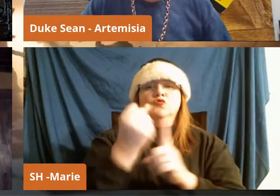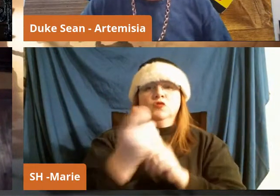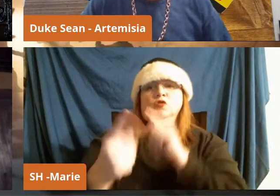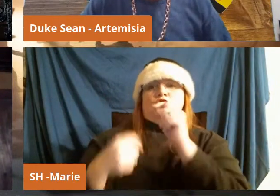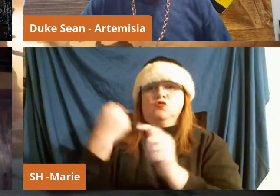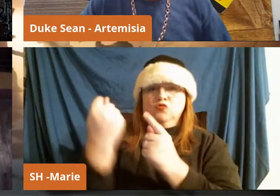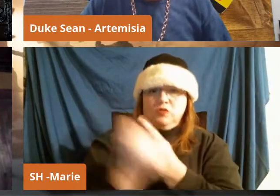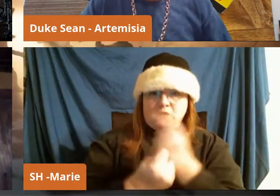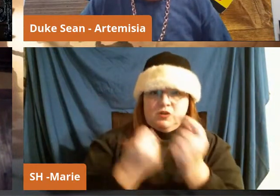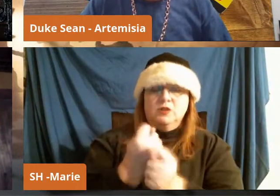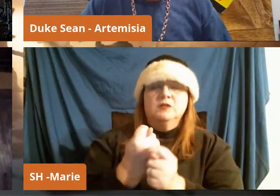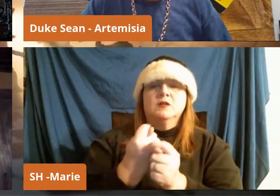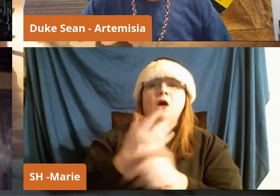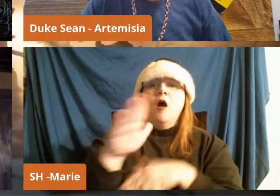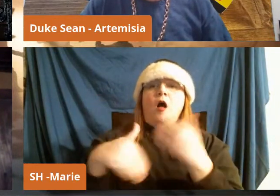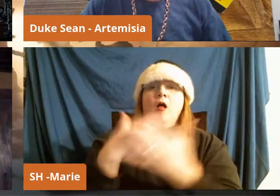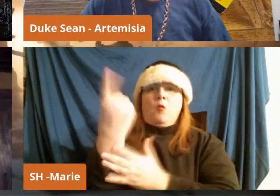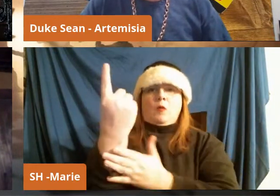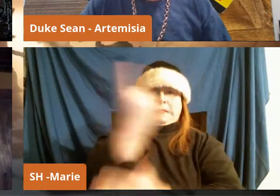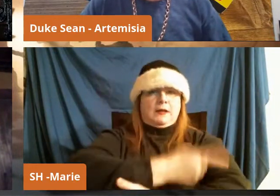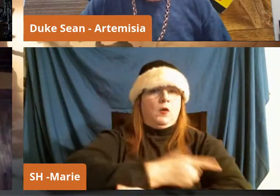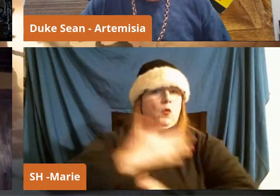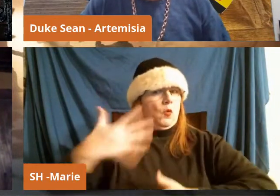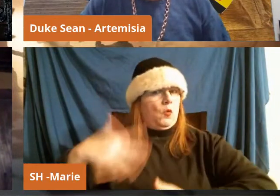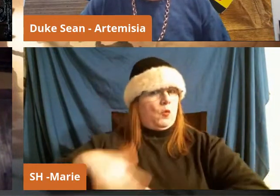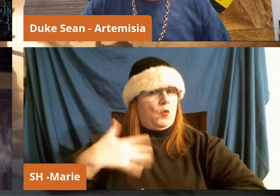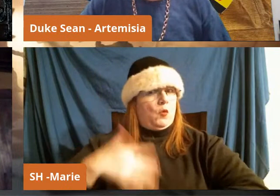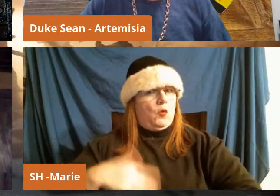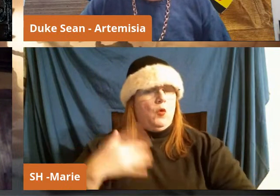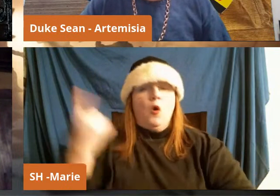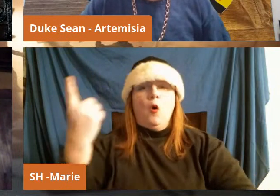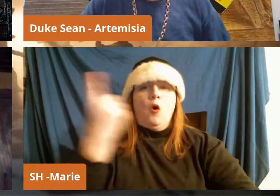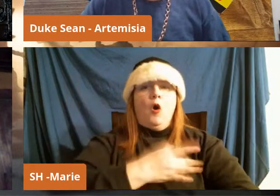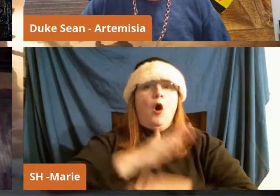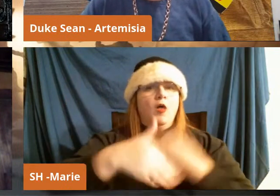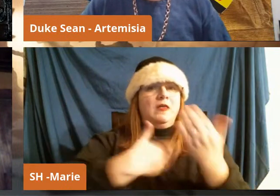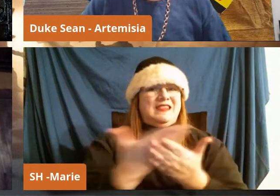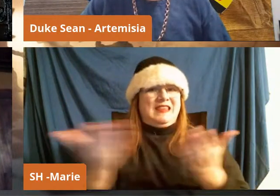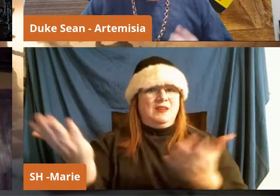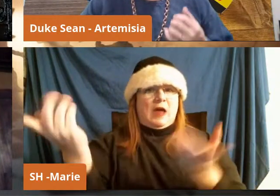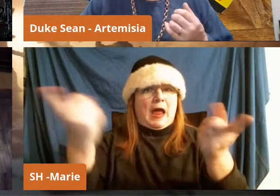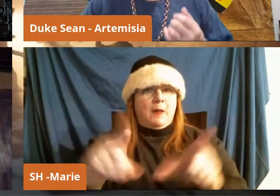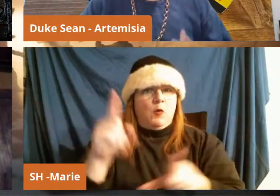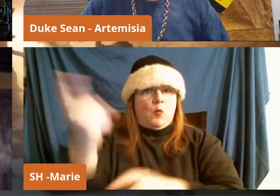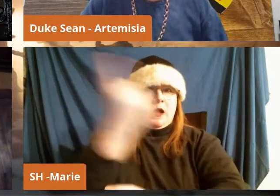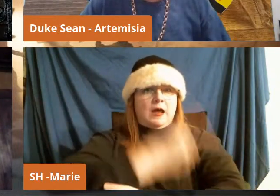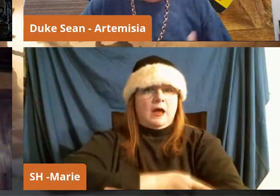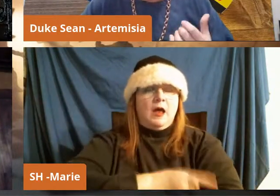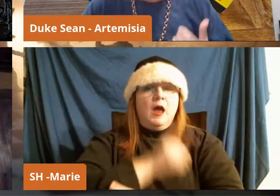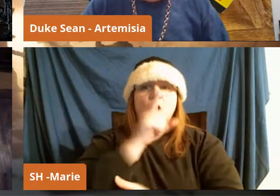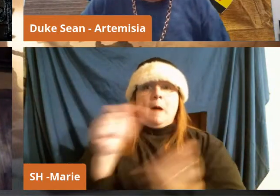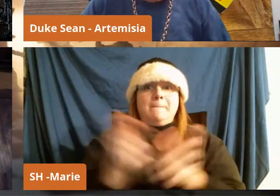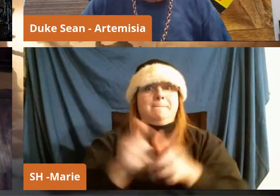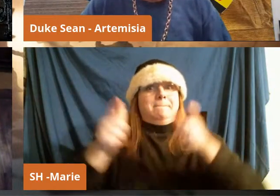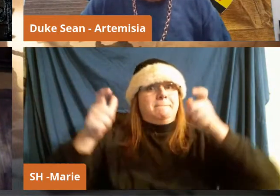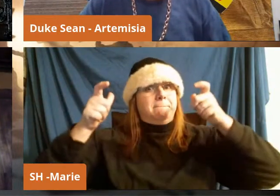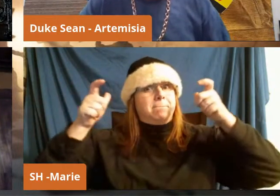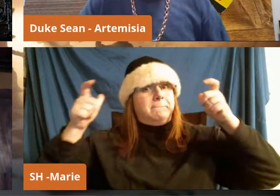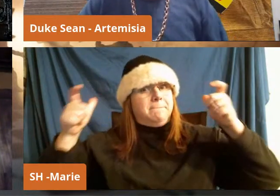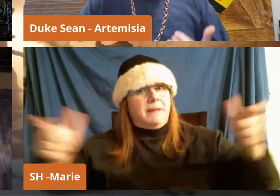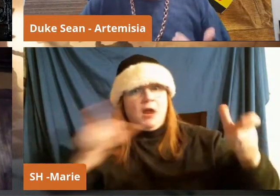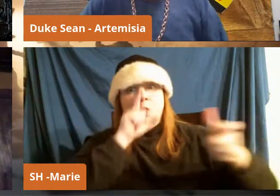stuff, all in a day, right? All of these things were happening, and it was a big